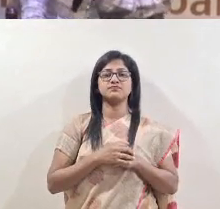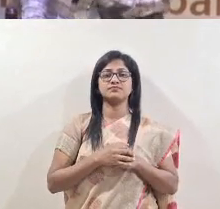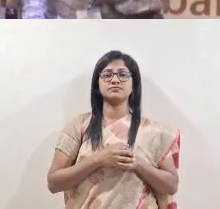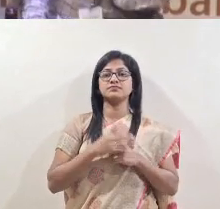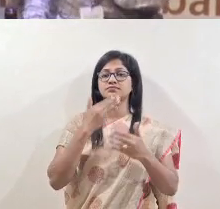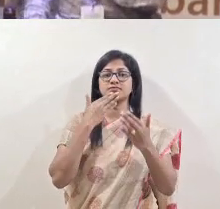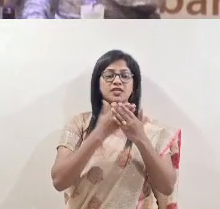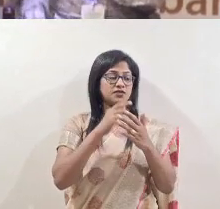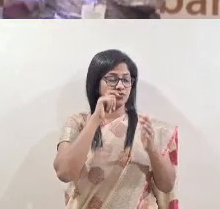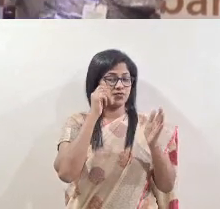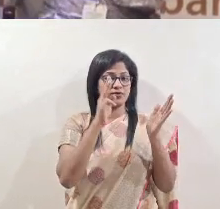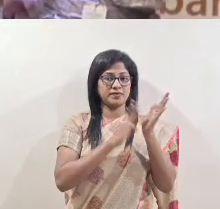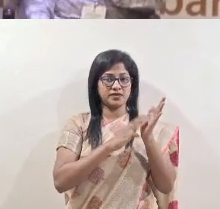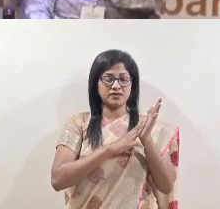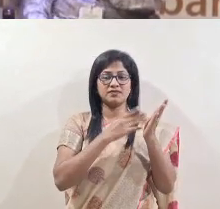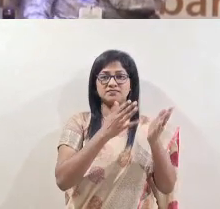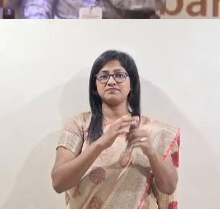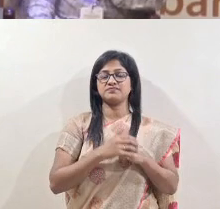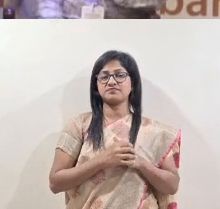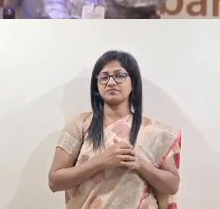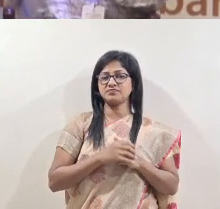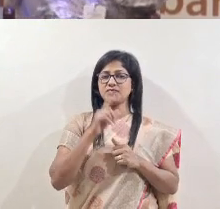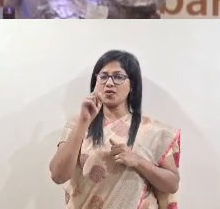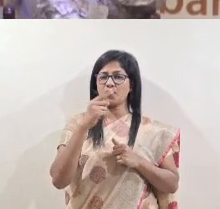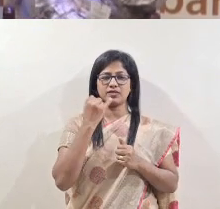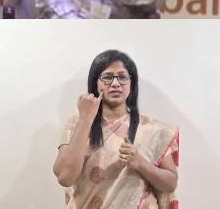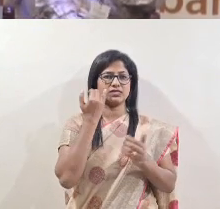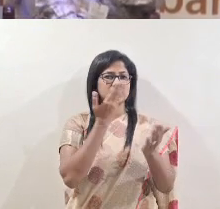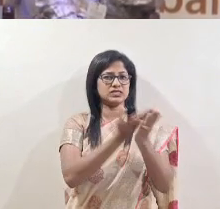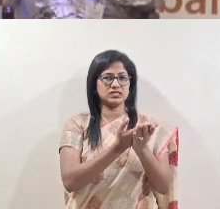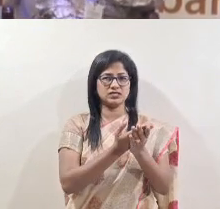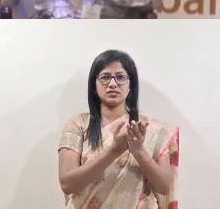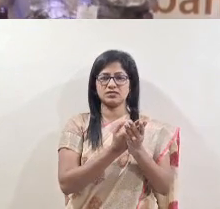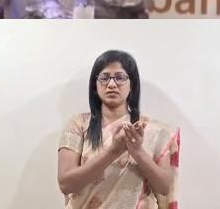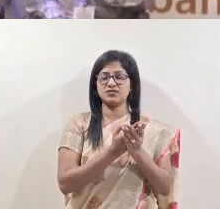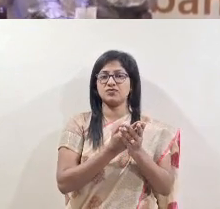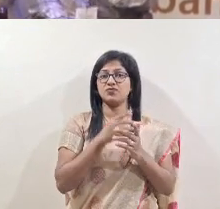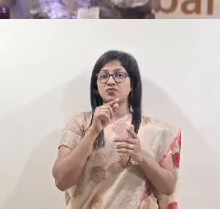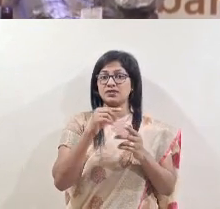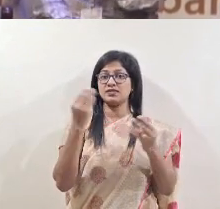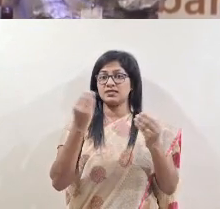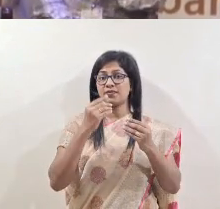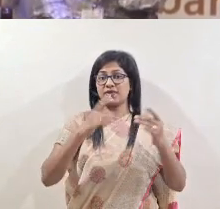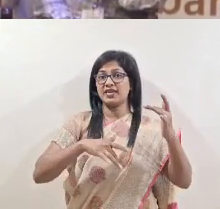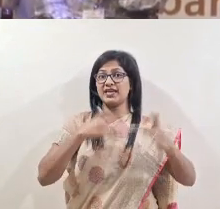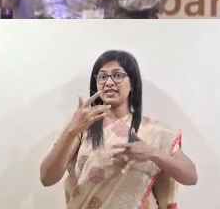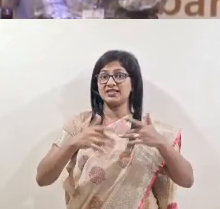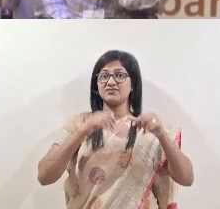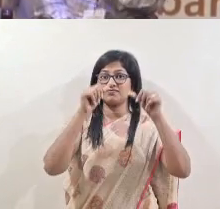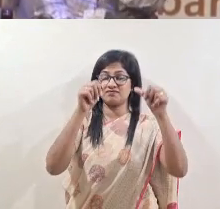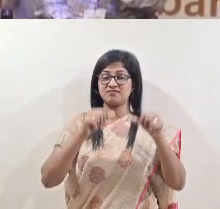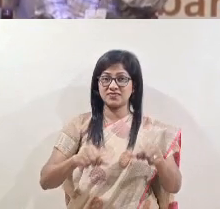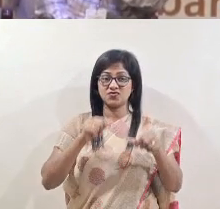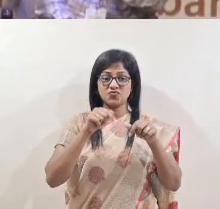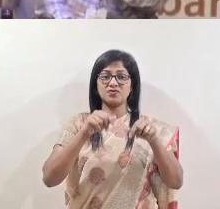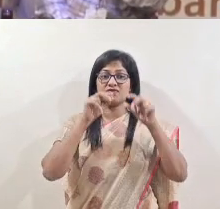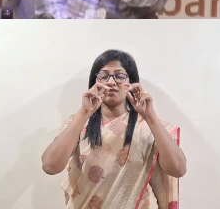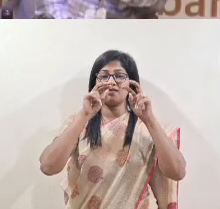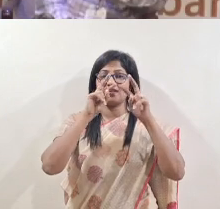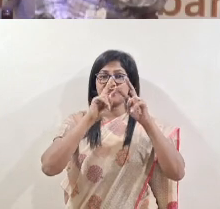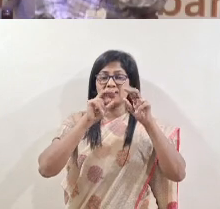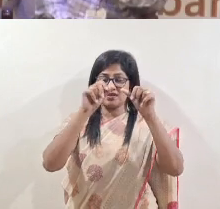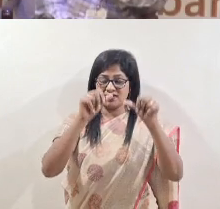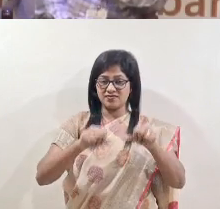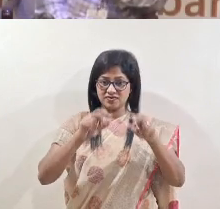you, Mehrab. Just one comment, because there are some interesting, I think, the outcomes of your study, which